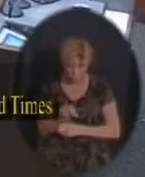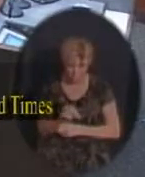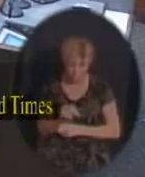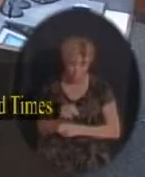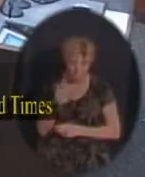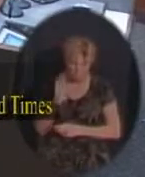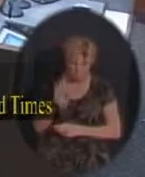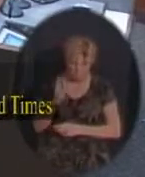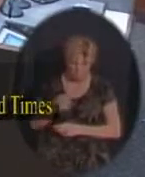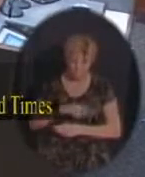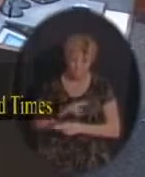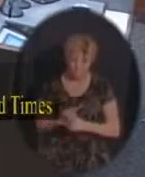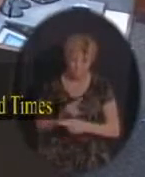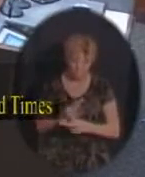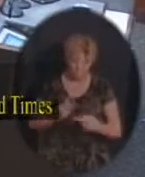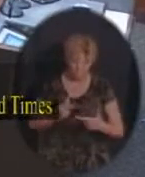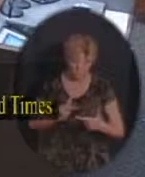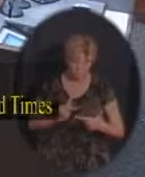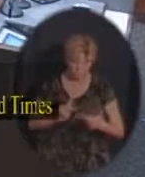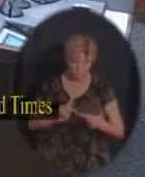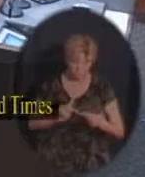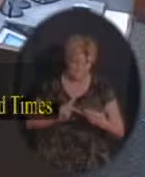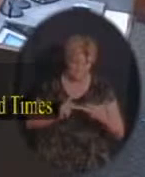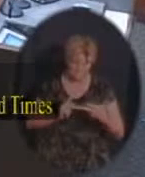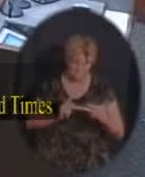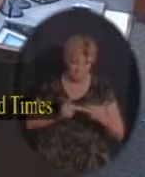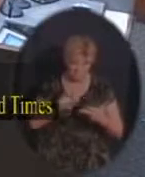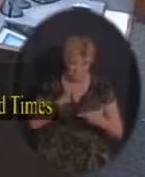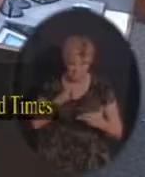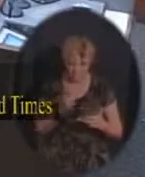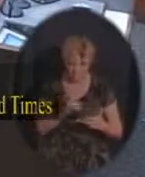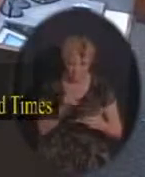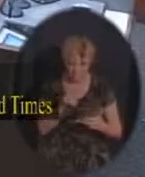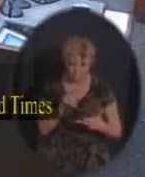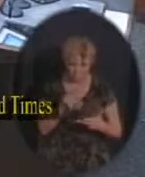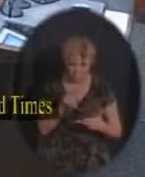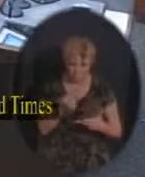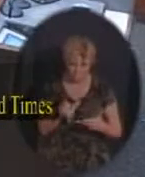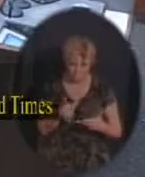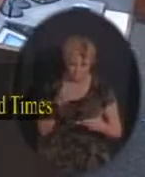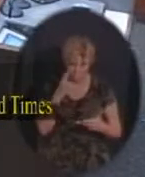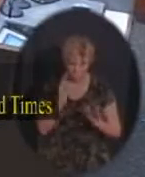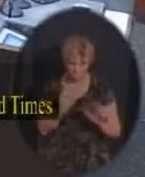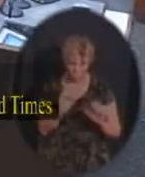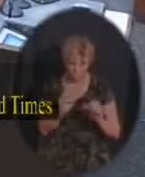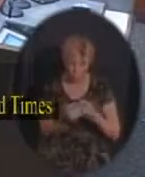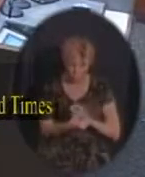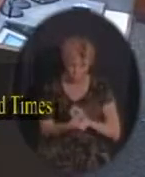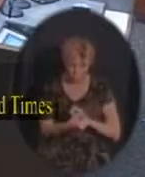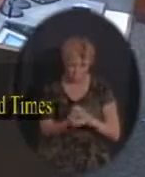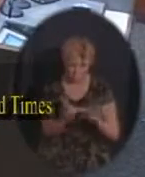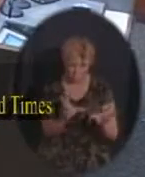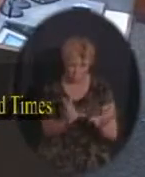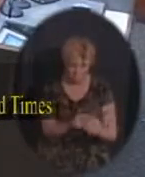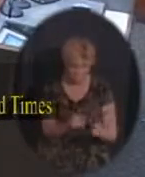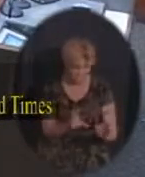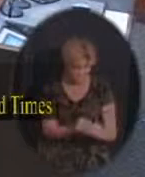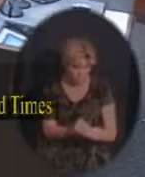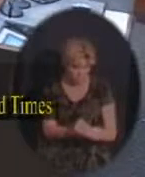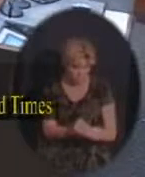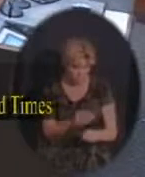in July to do the organizational meeting. And I heard you say